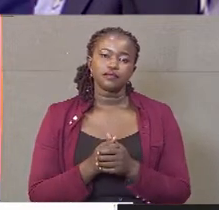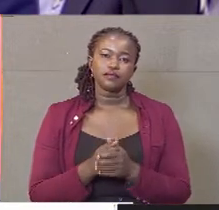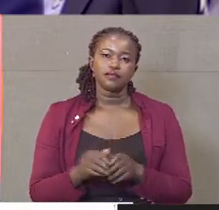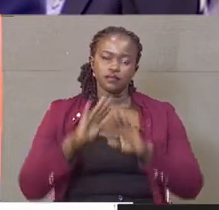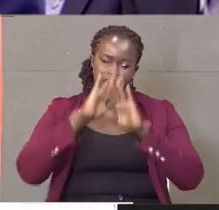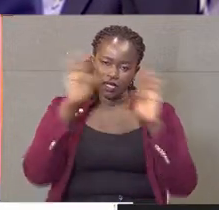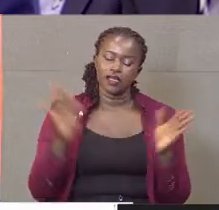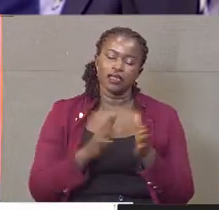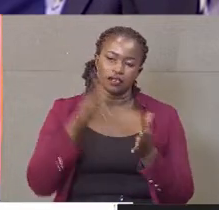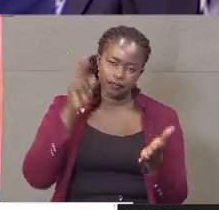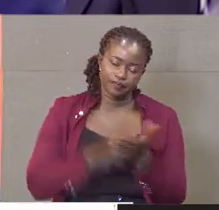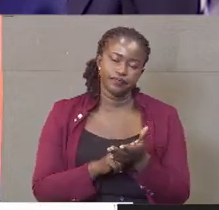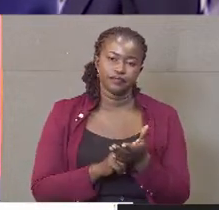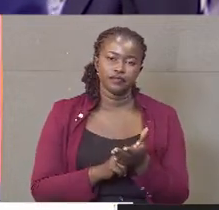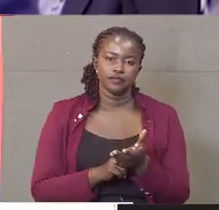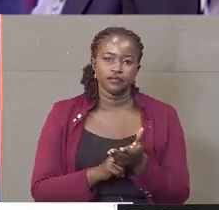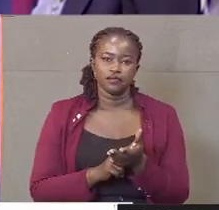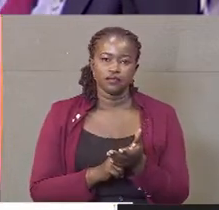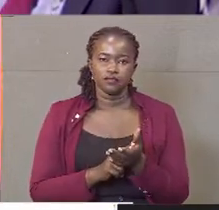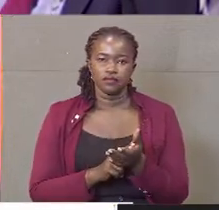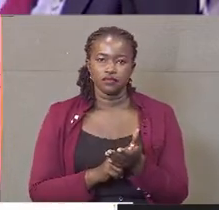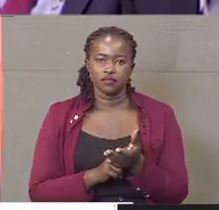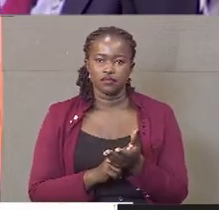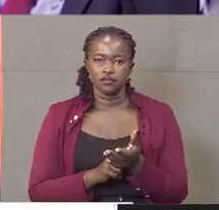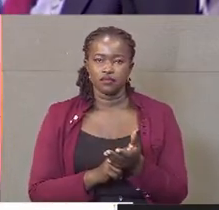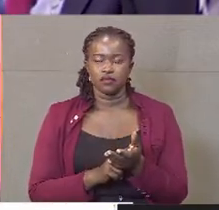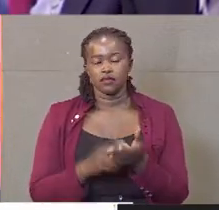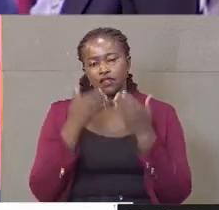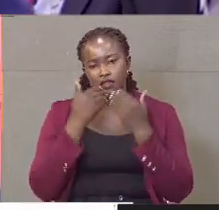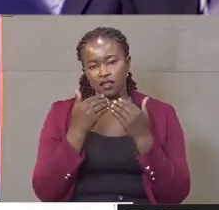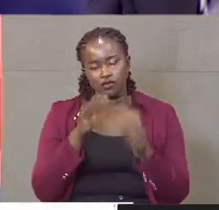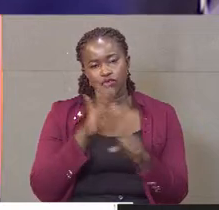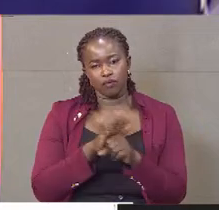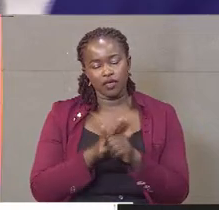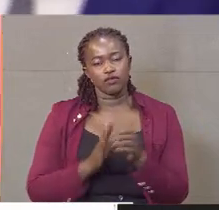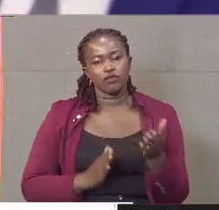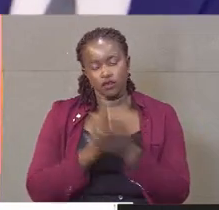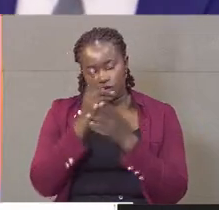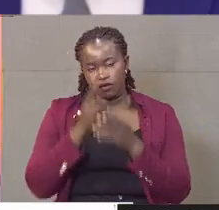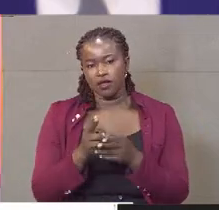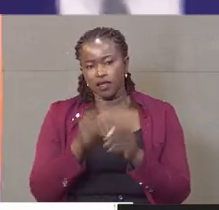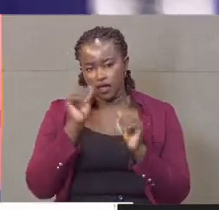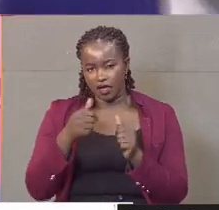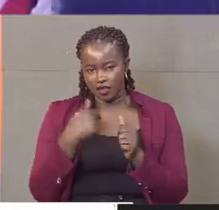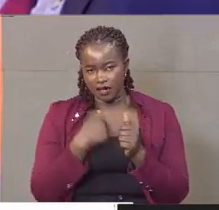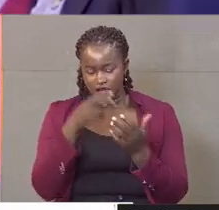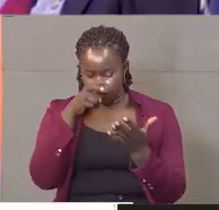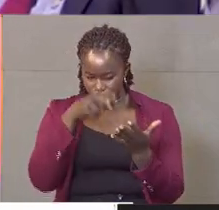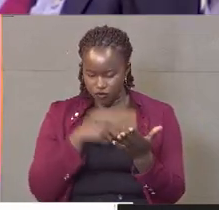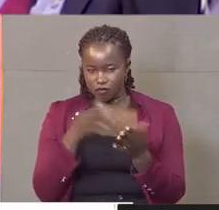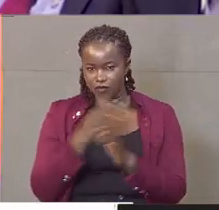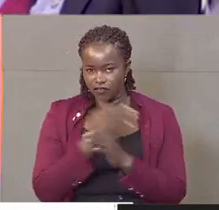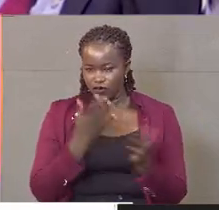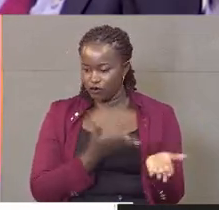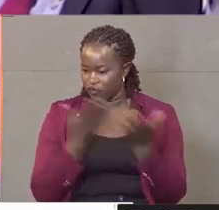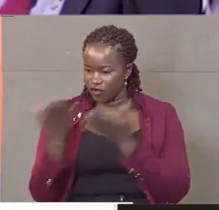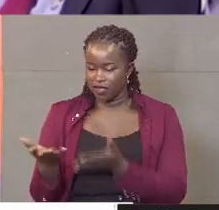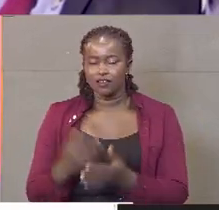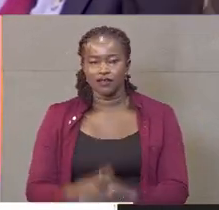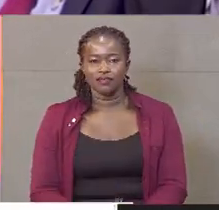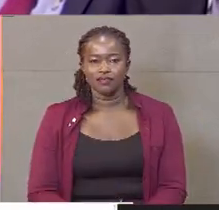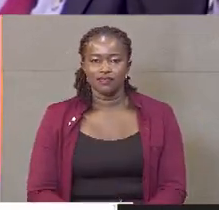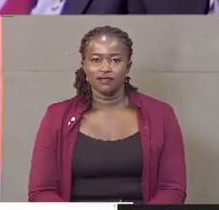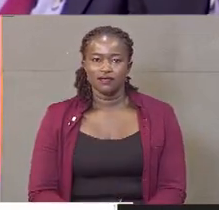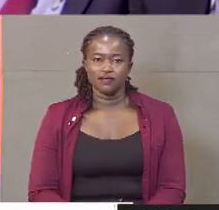clearly endorsed. So thank you so much, right on. Can I have a look at them before you lay?